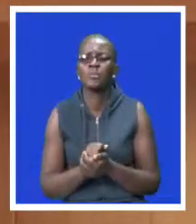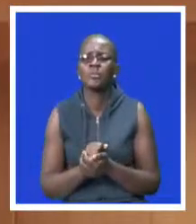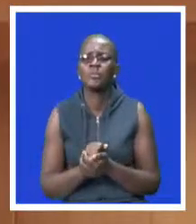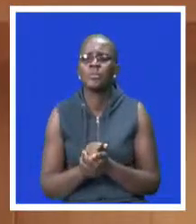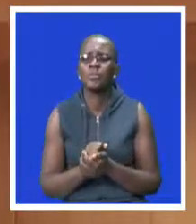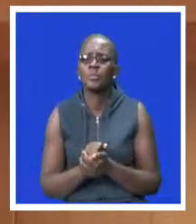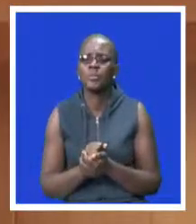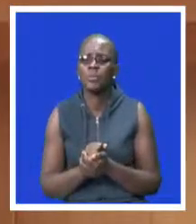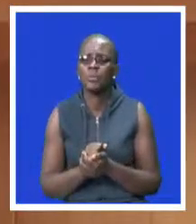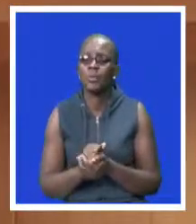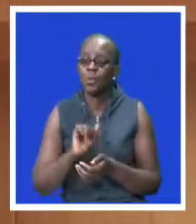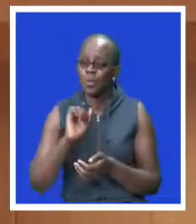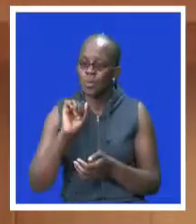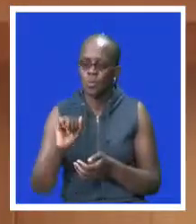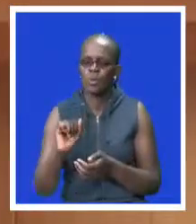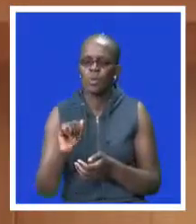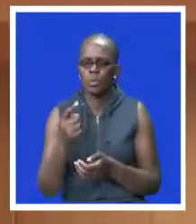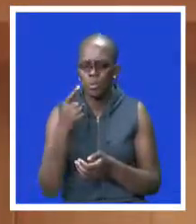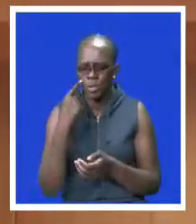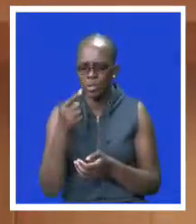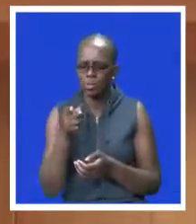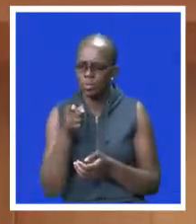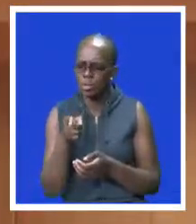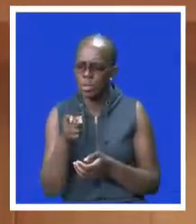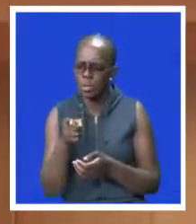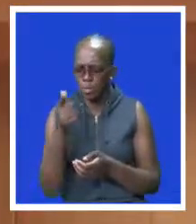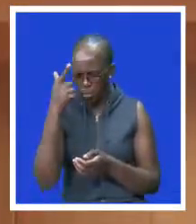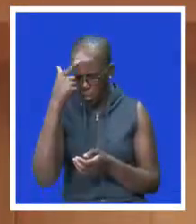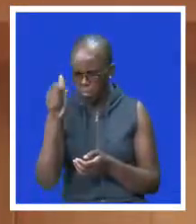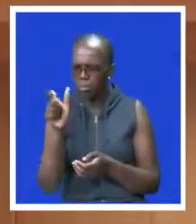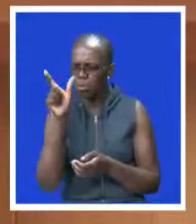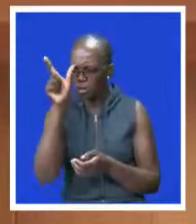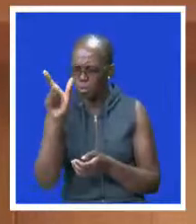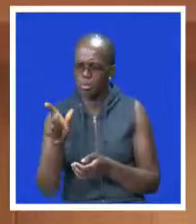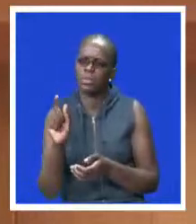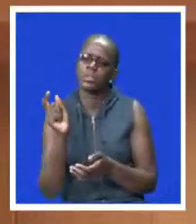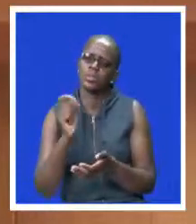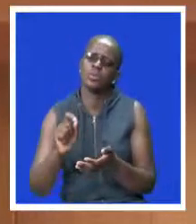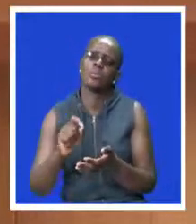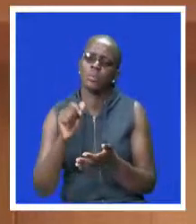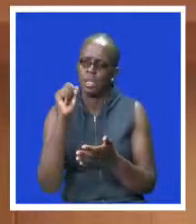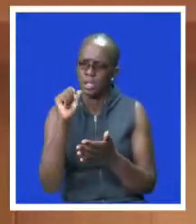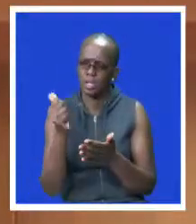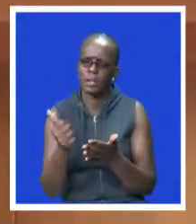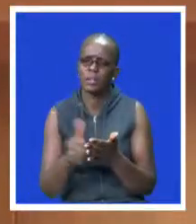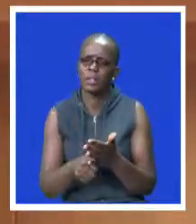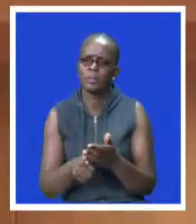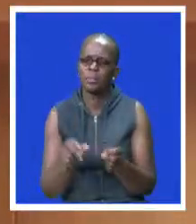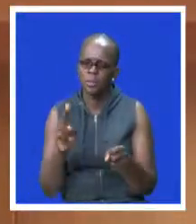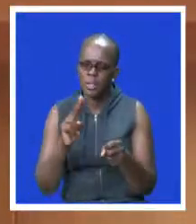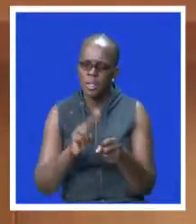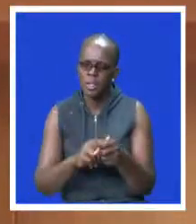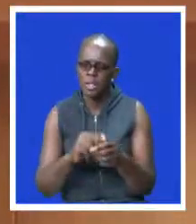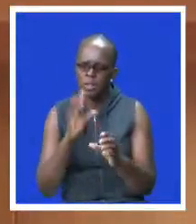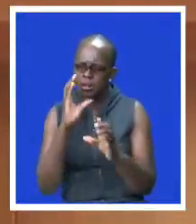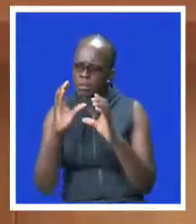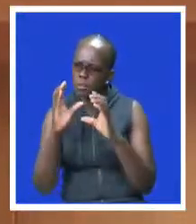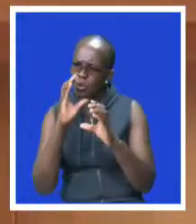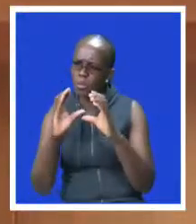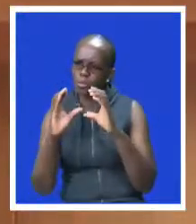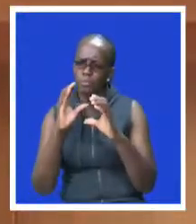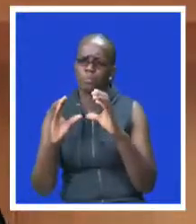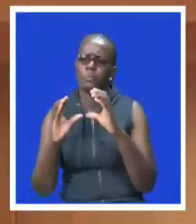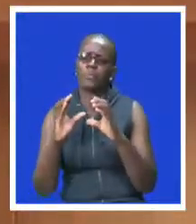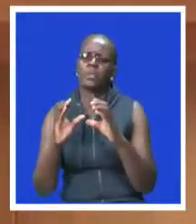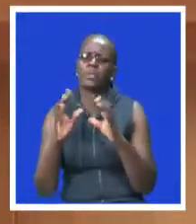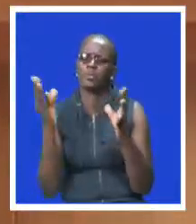showing that you know each other, you communicate with each other regularly. So this basically is